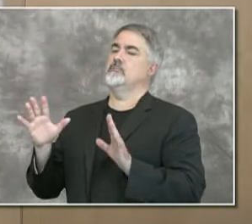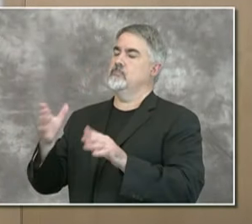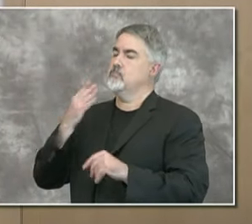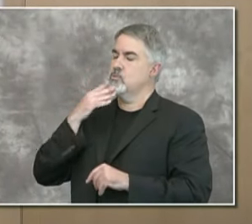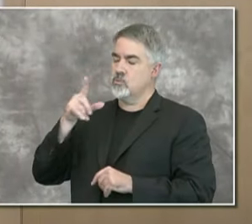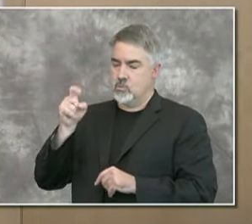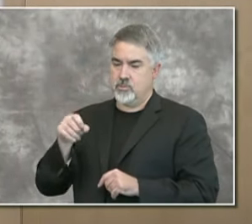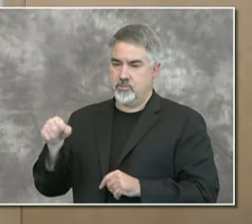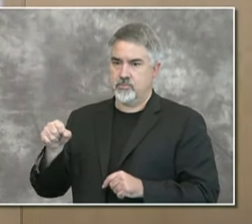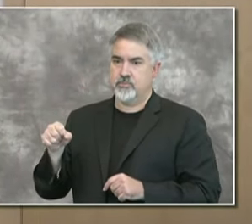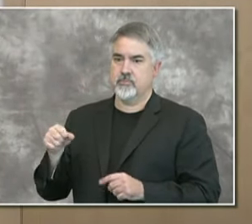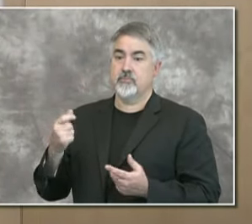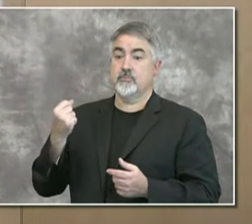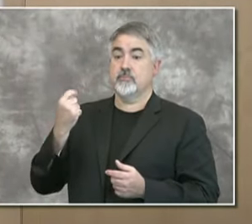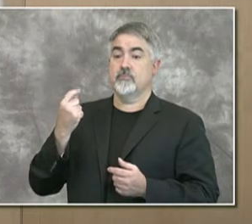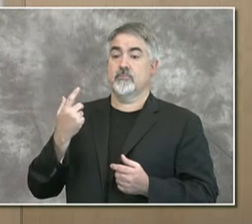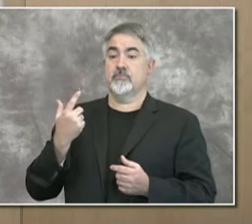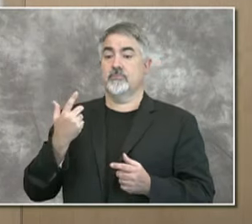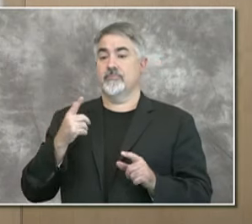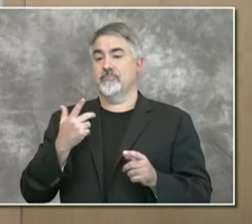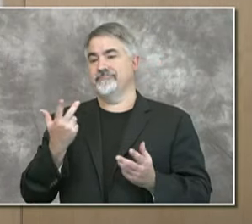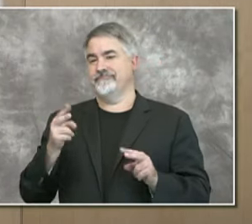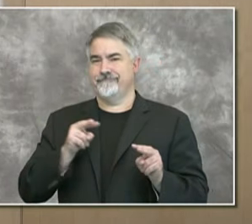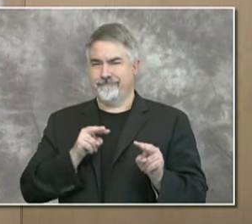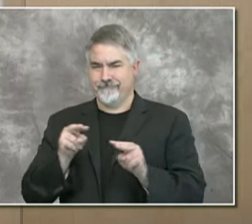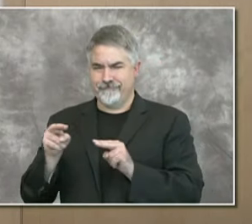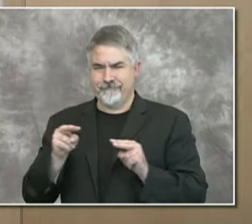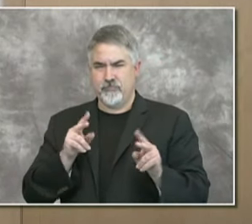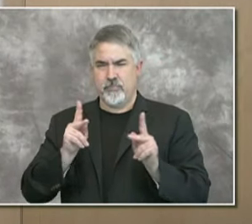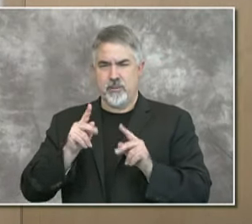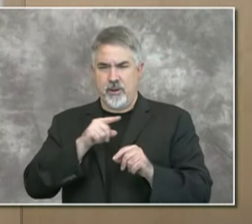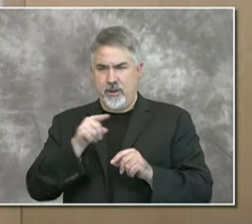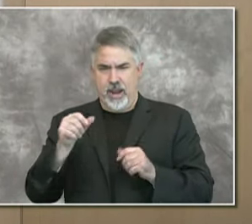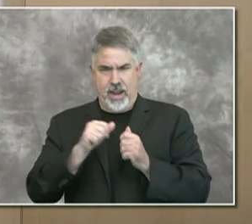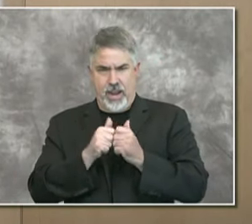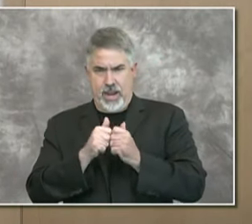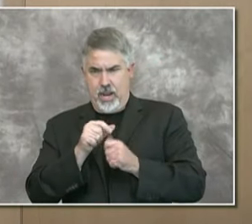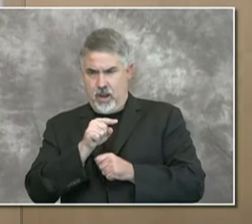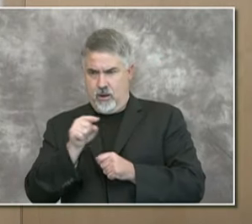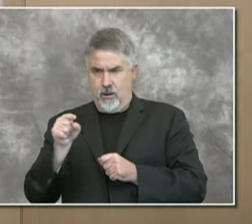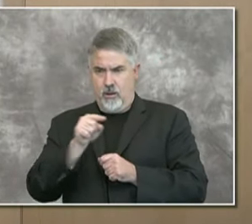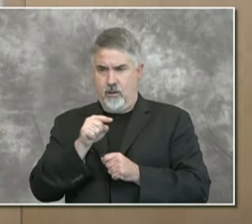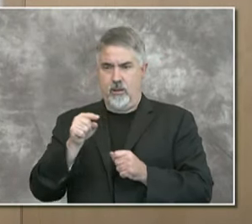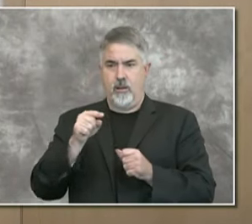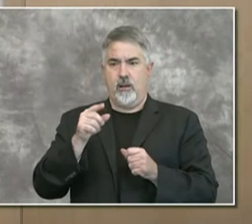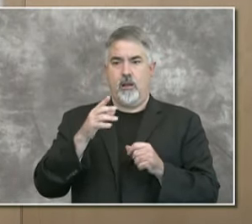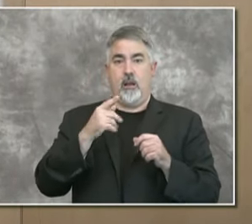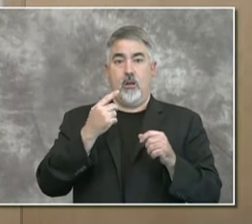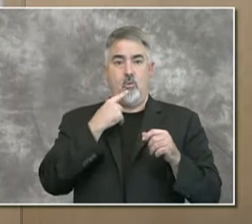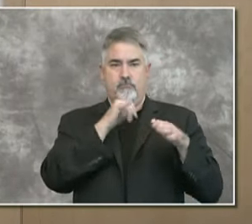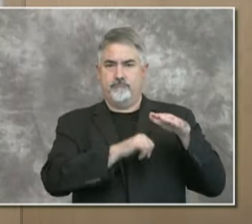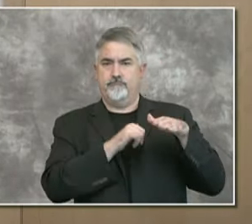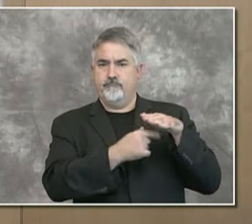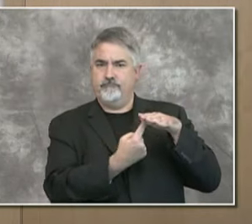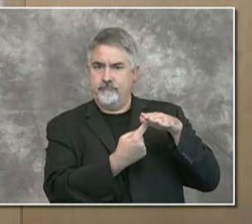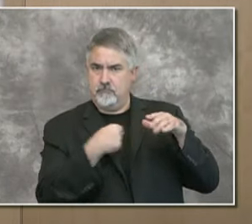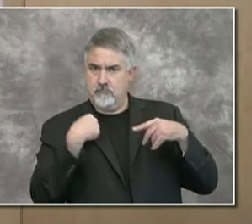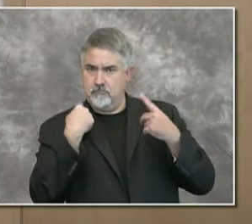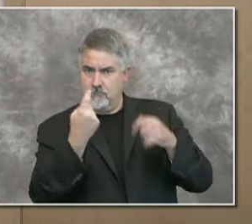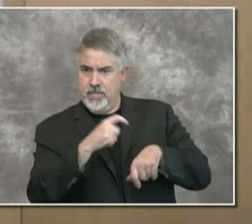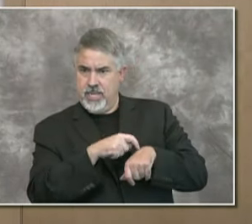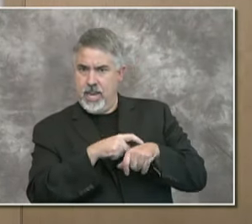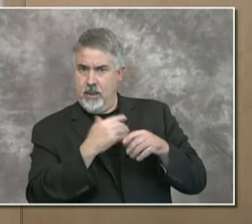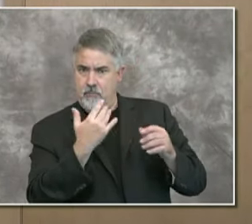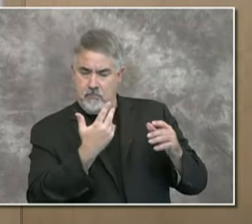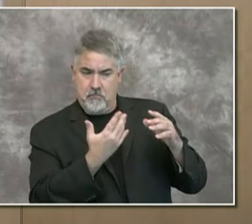to, again, revisit how an individual is discharged from isolation, particularly if they're on home